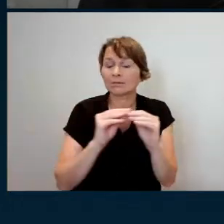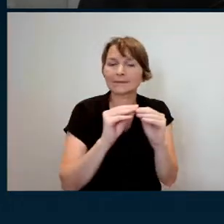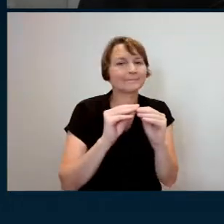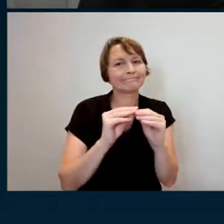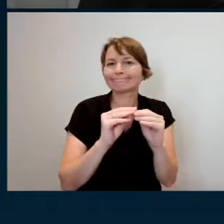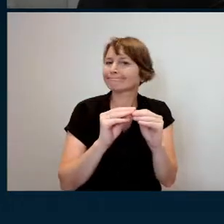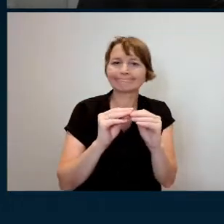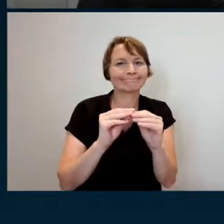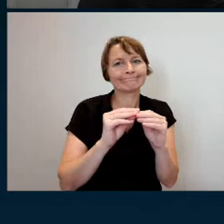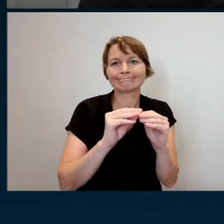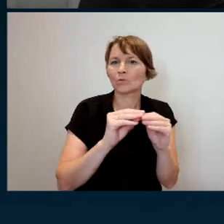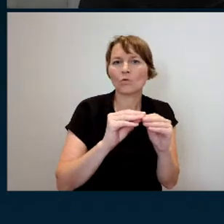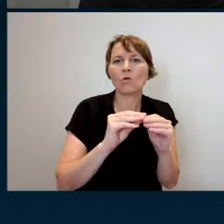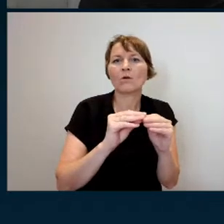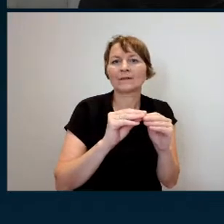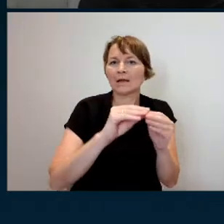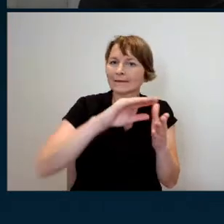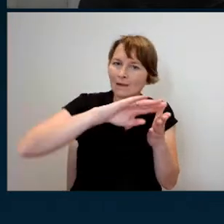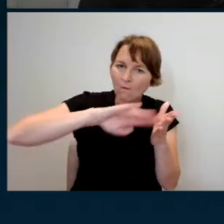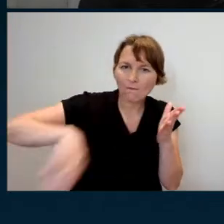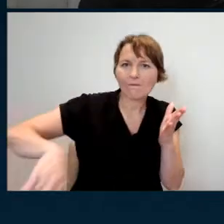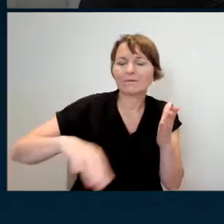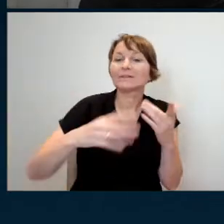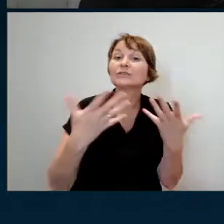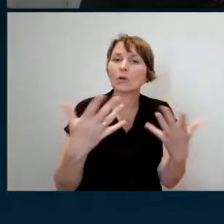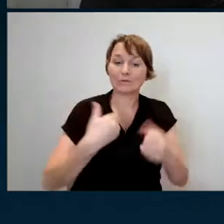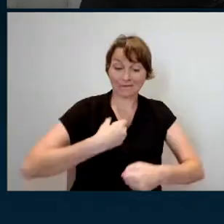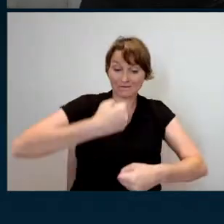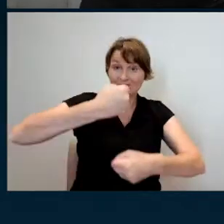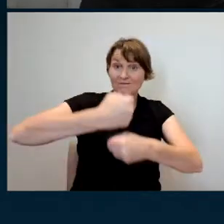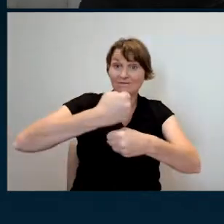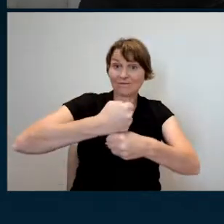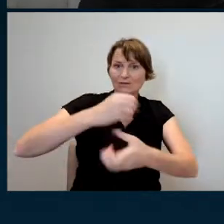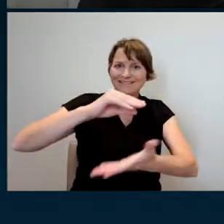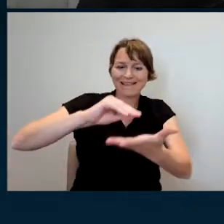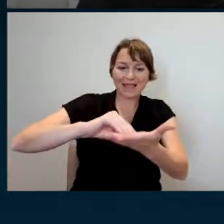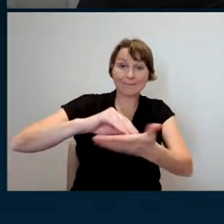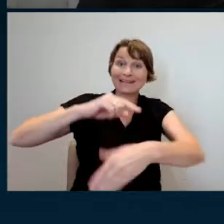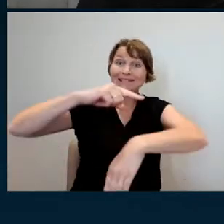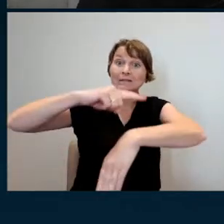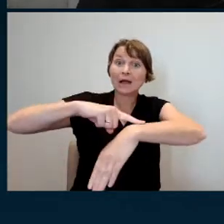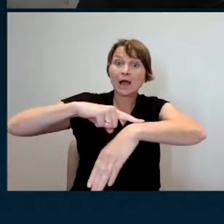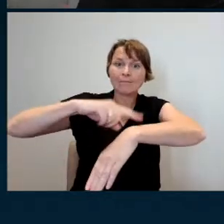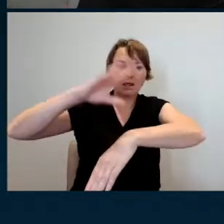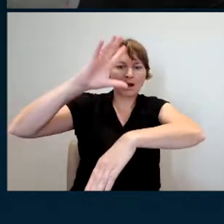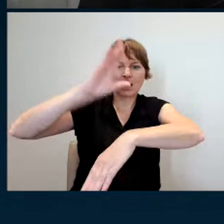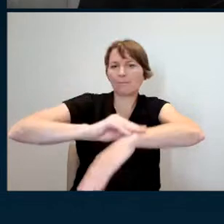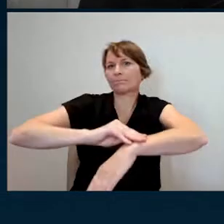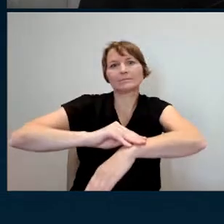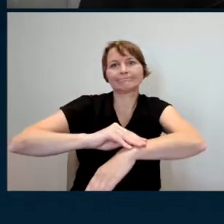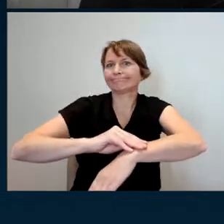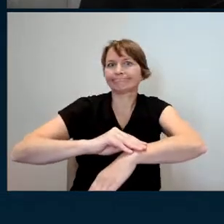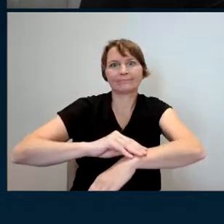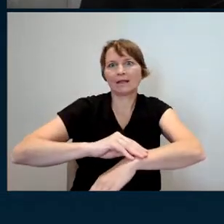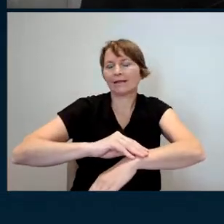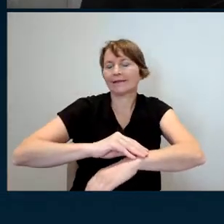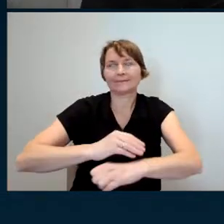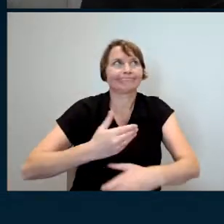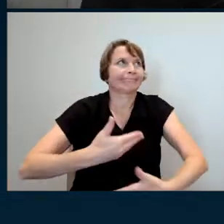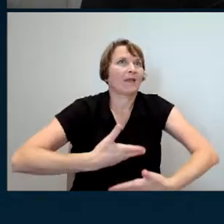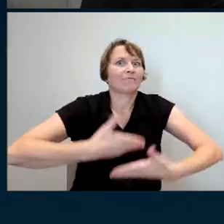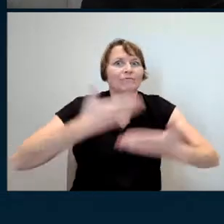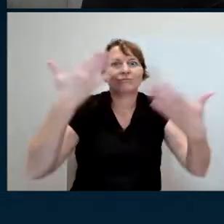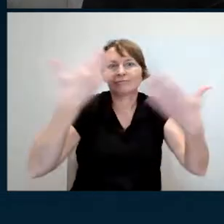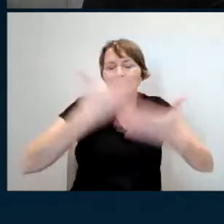goal isn't reached, and I had the function app timeout almost daily. So I had to move a